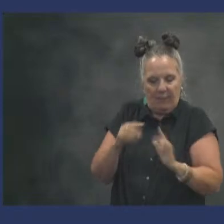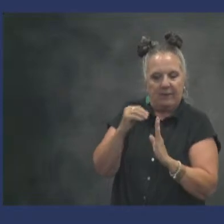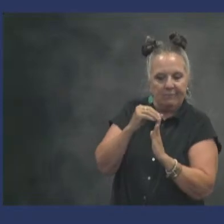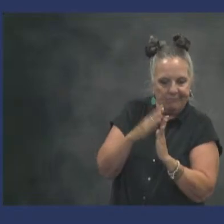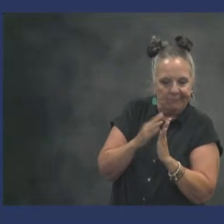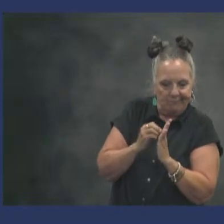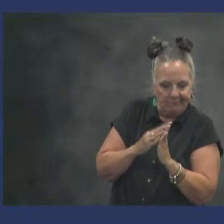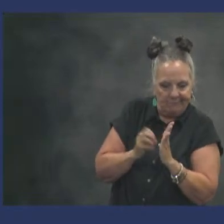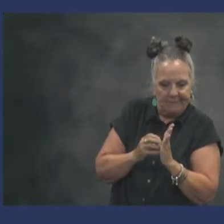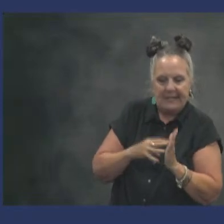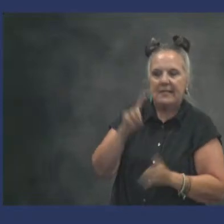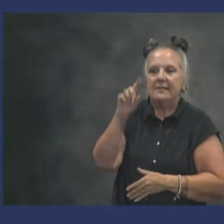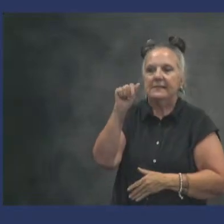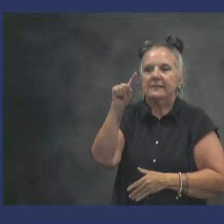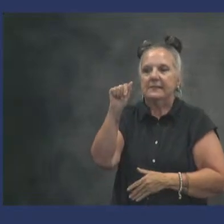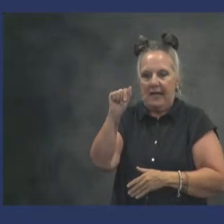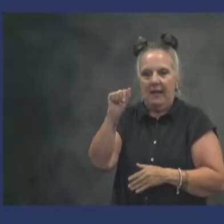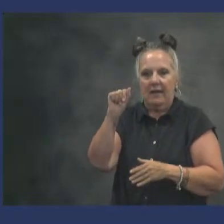year is concluded.